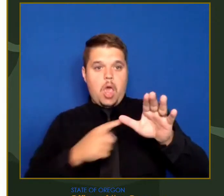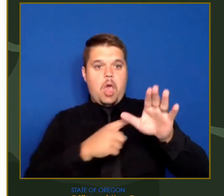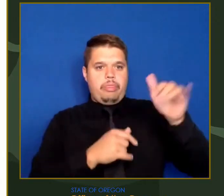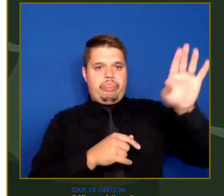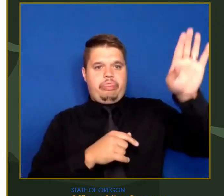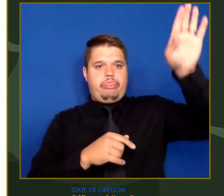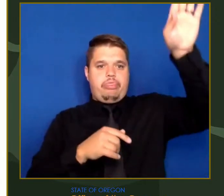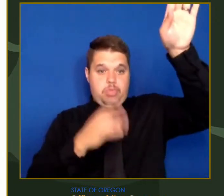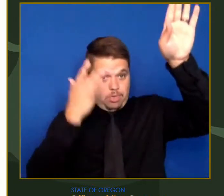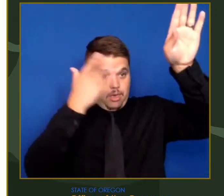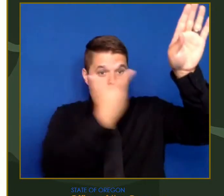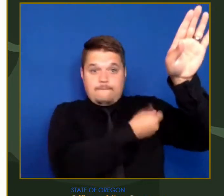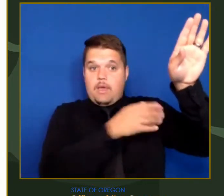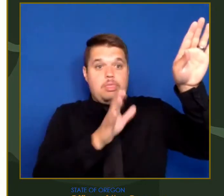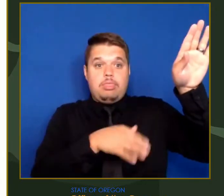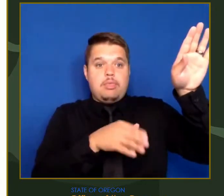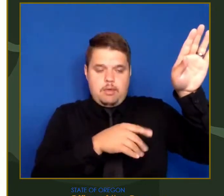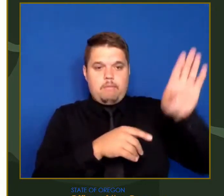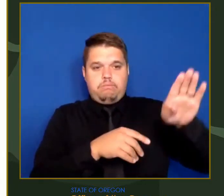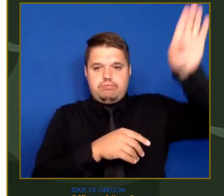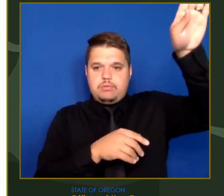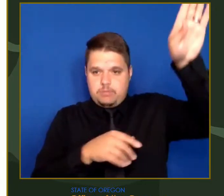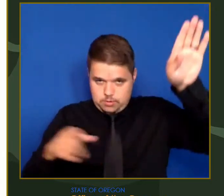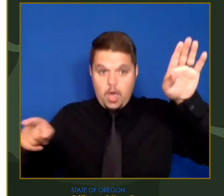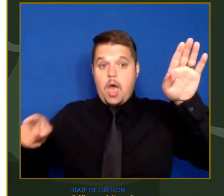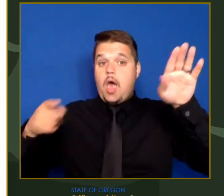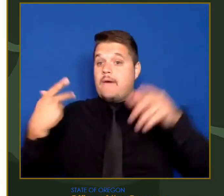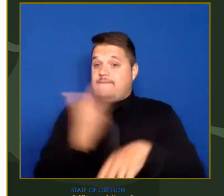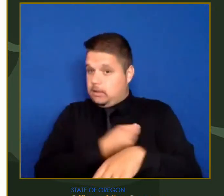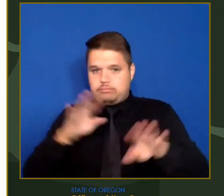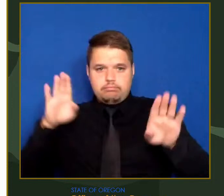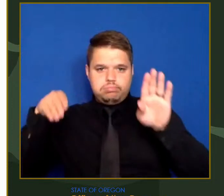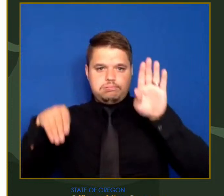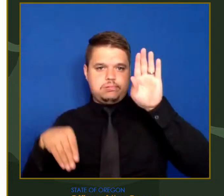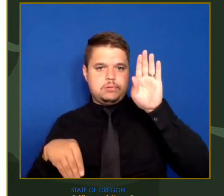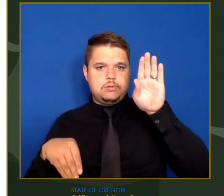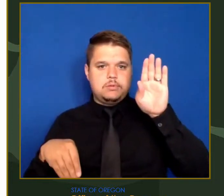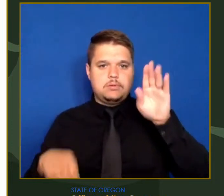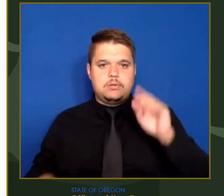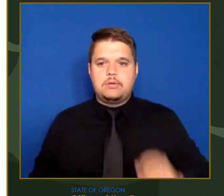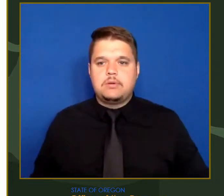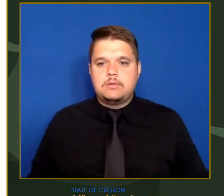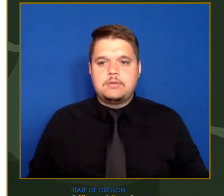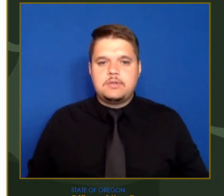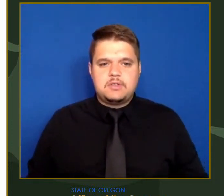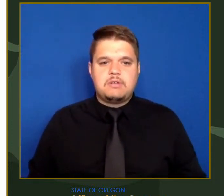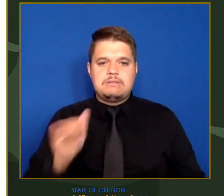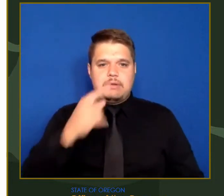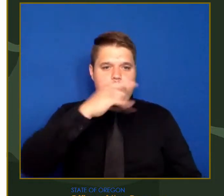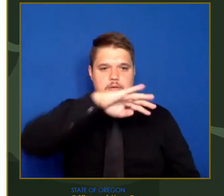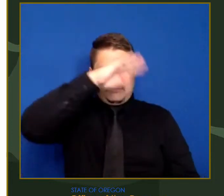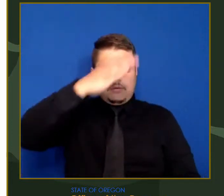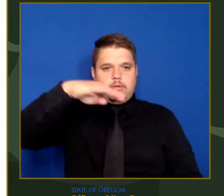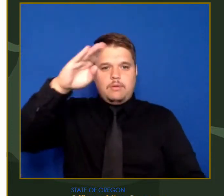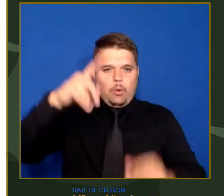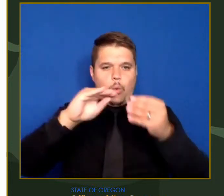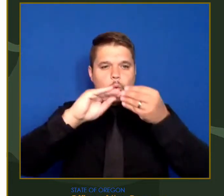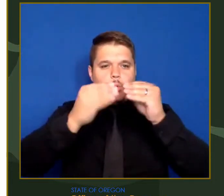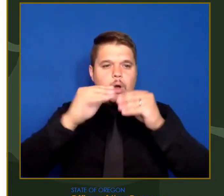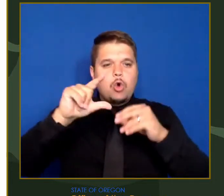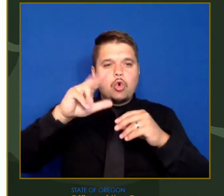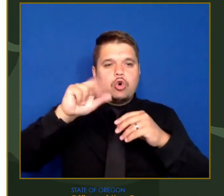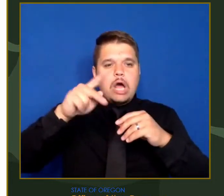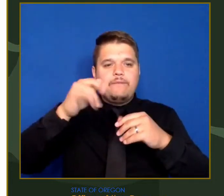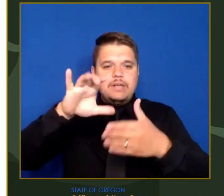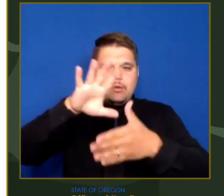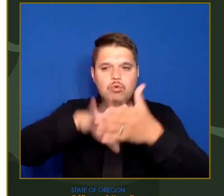This next slide shows a similar, though less dramatic trend is seen when we look across all adults, but we haven't reached the same level of